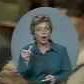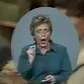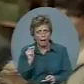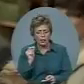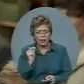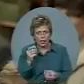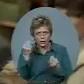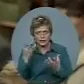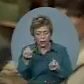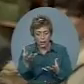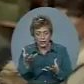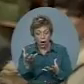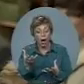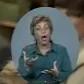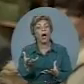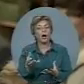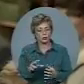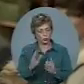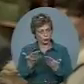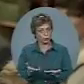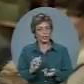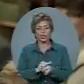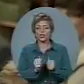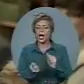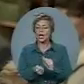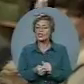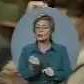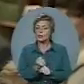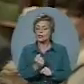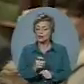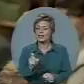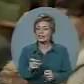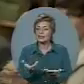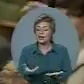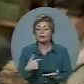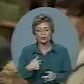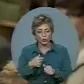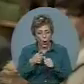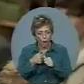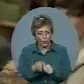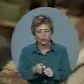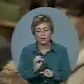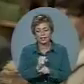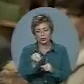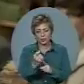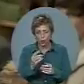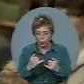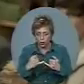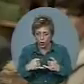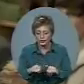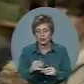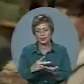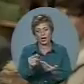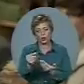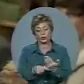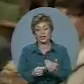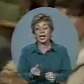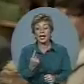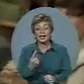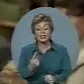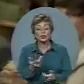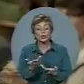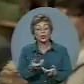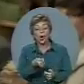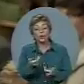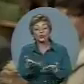we will continue to monitor the situation to make sure we make progress. Mr. Speaker, the only other point I'm making is that I'd like to